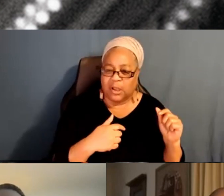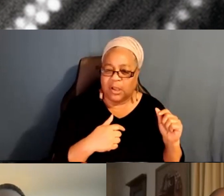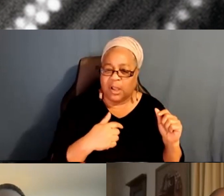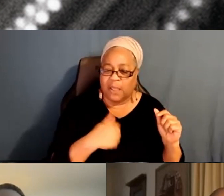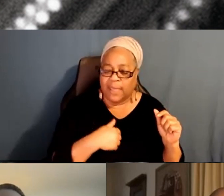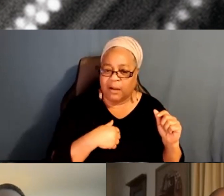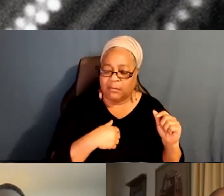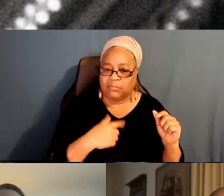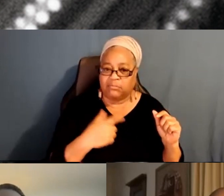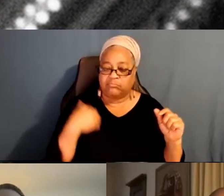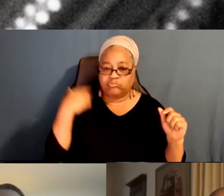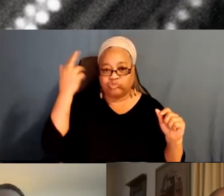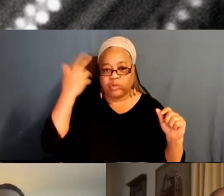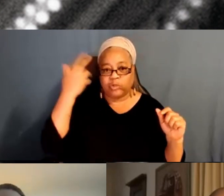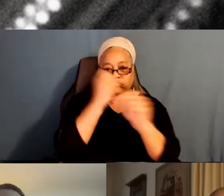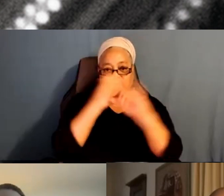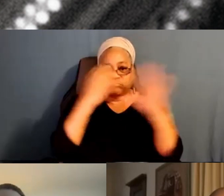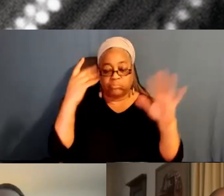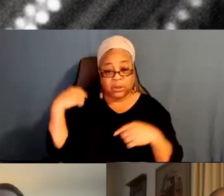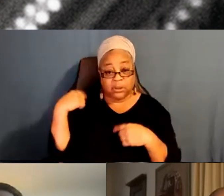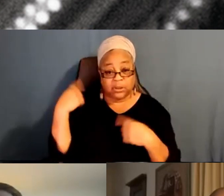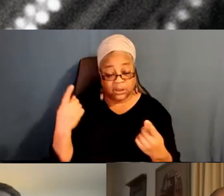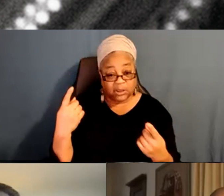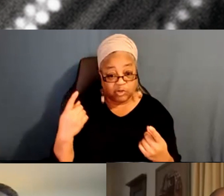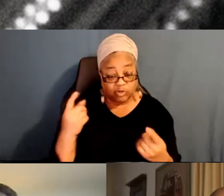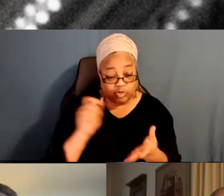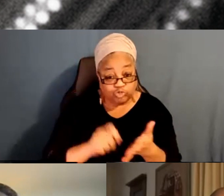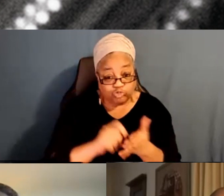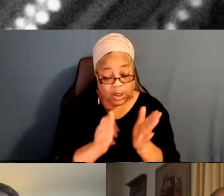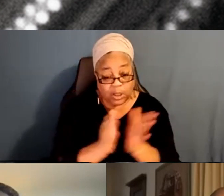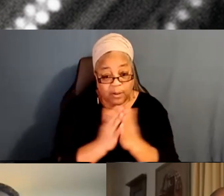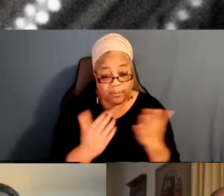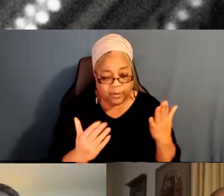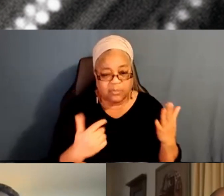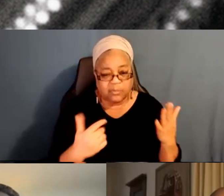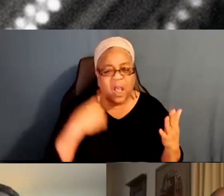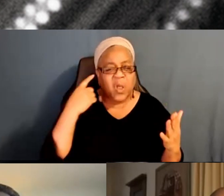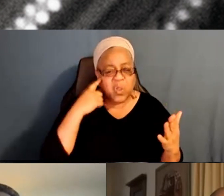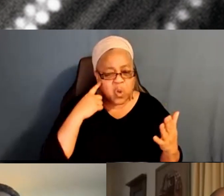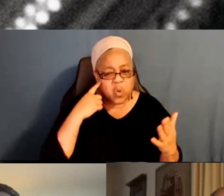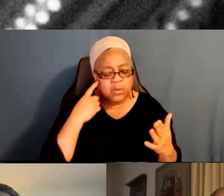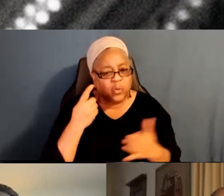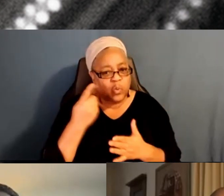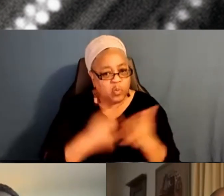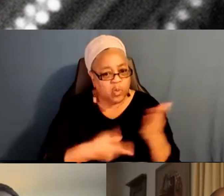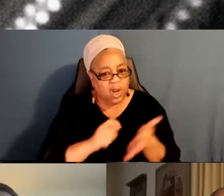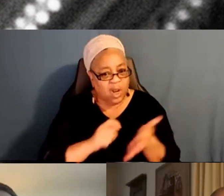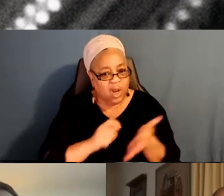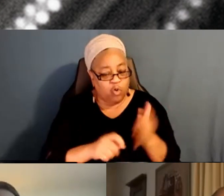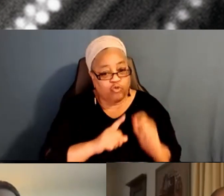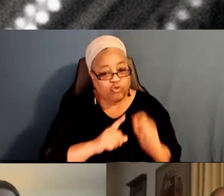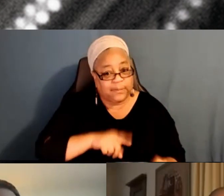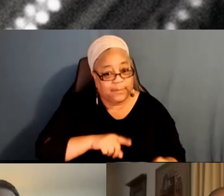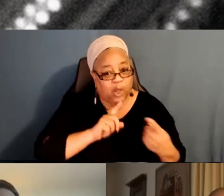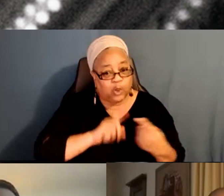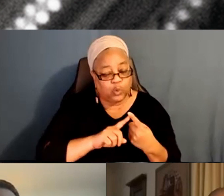book, that as much as I thought that much of what I was writing was responding to